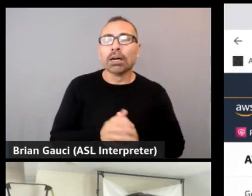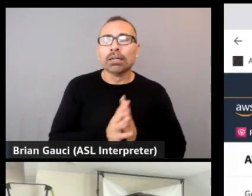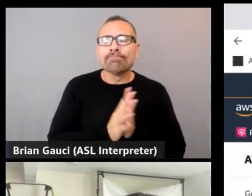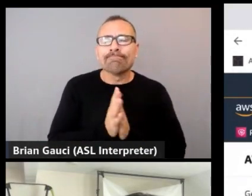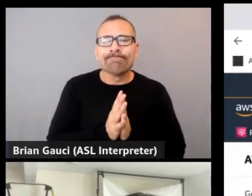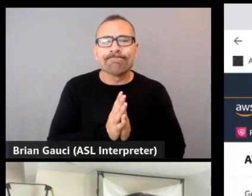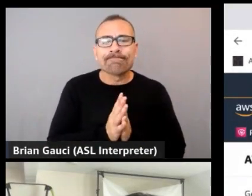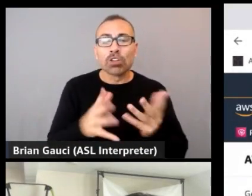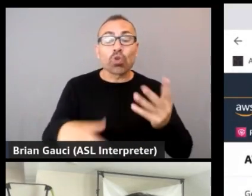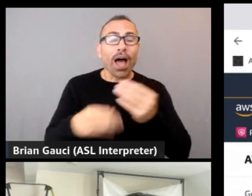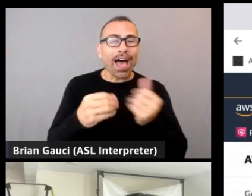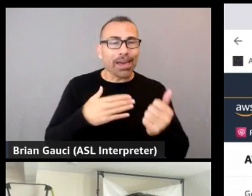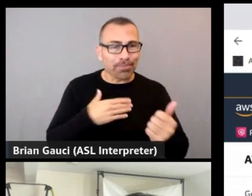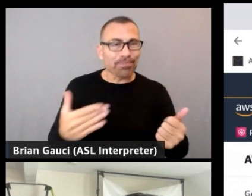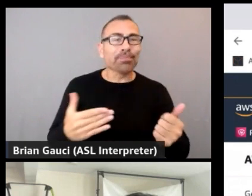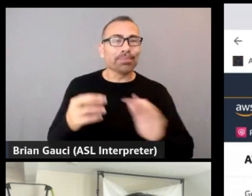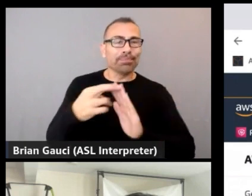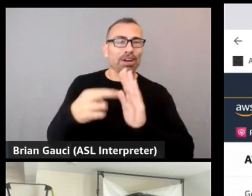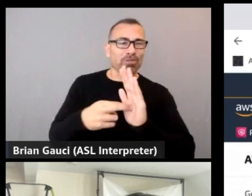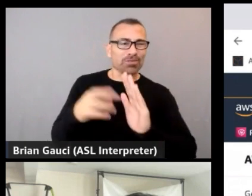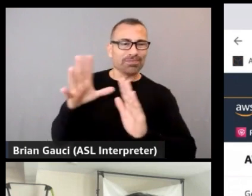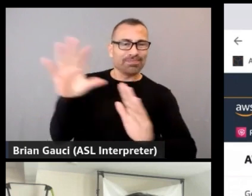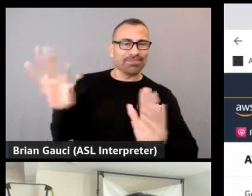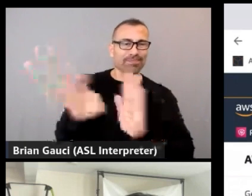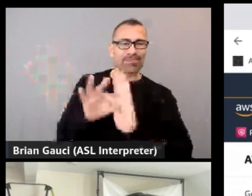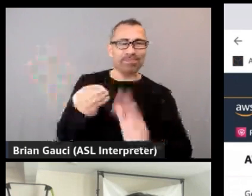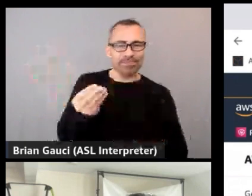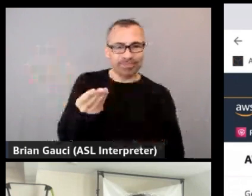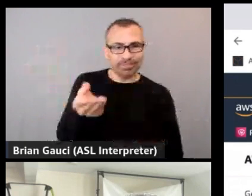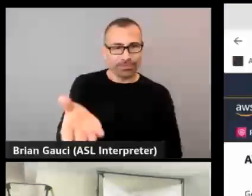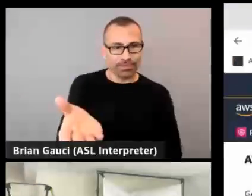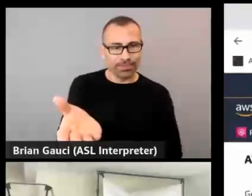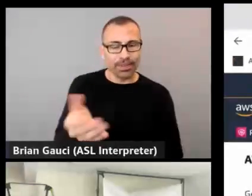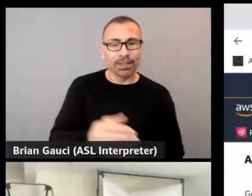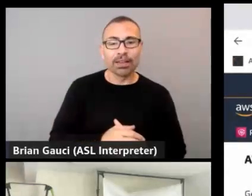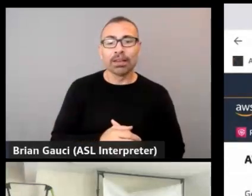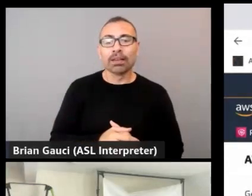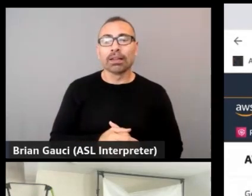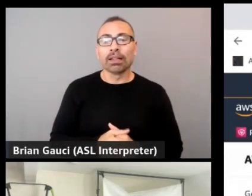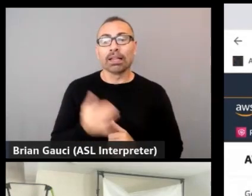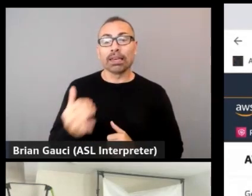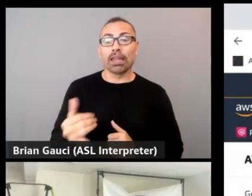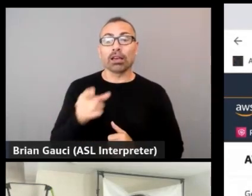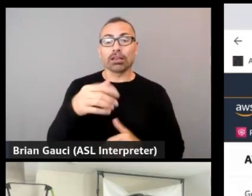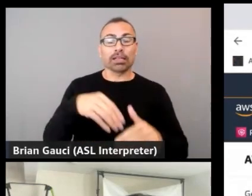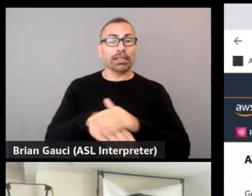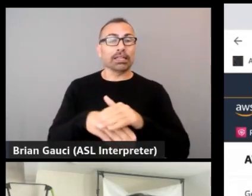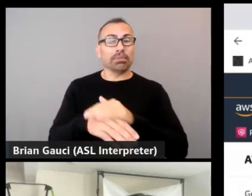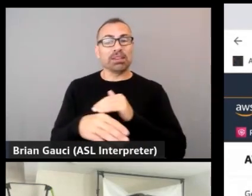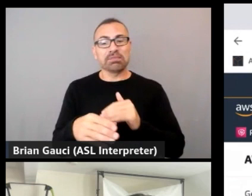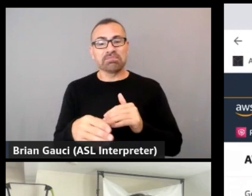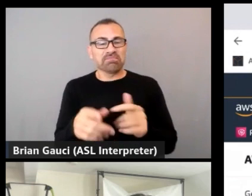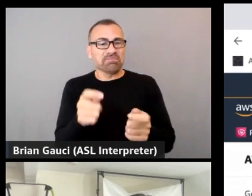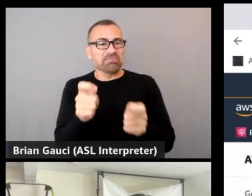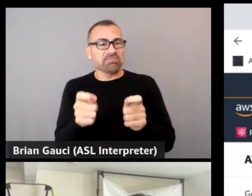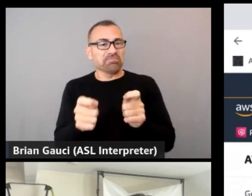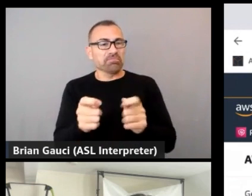So I add my selected rules here and I can come here, like I said, and you can sort of tweak